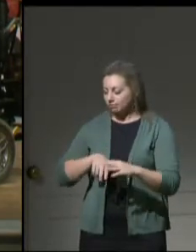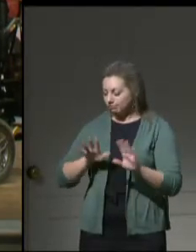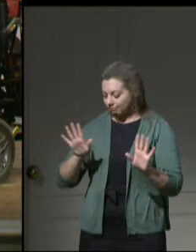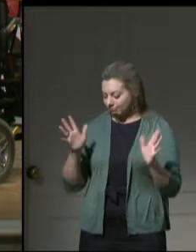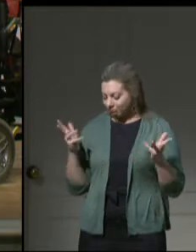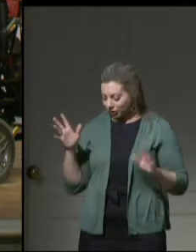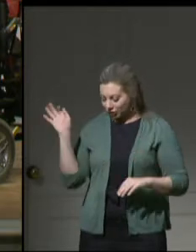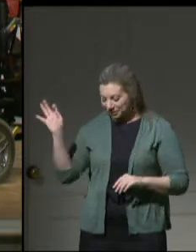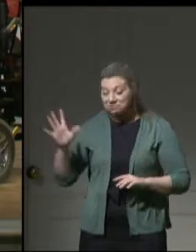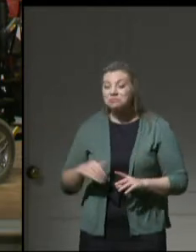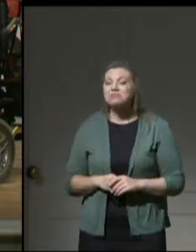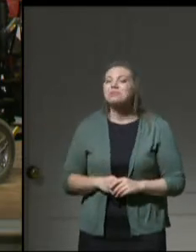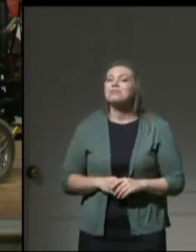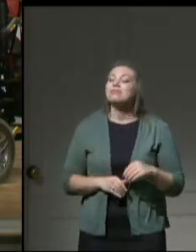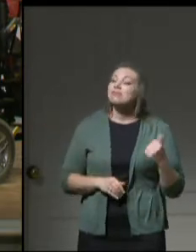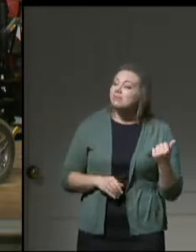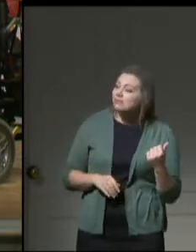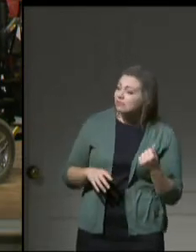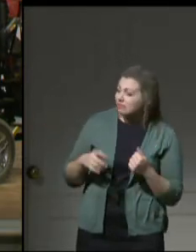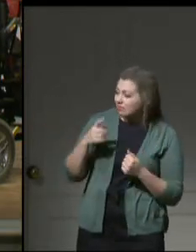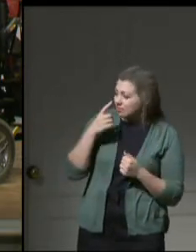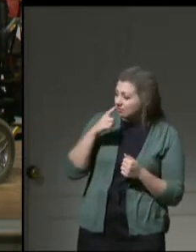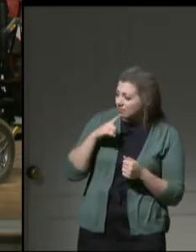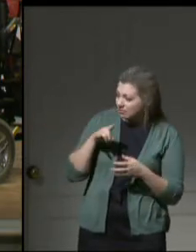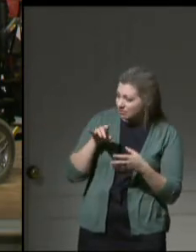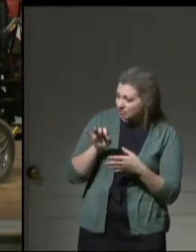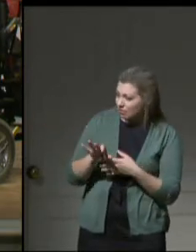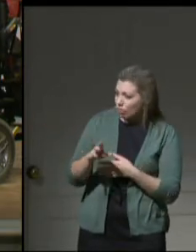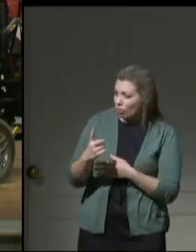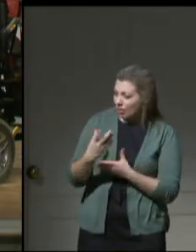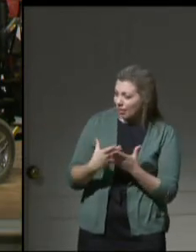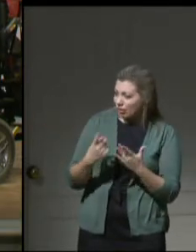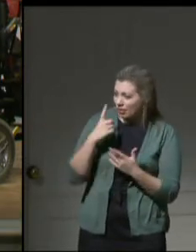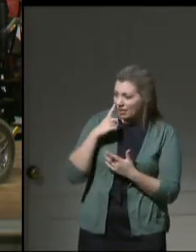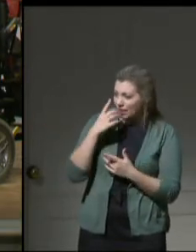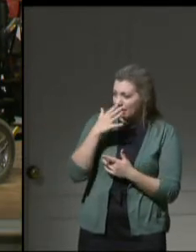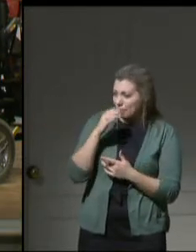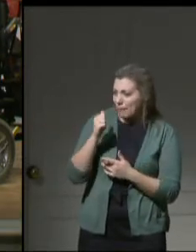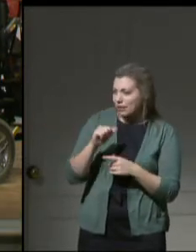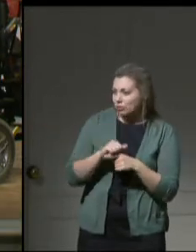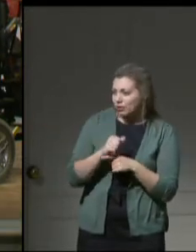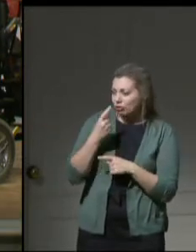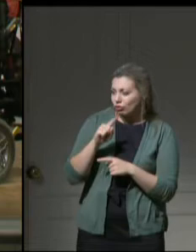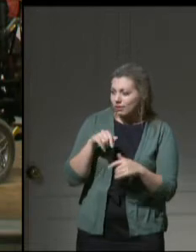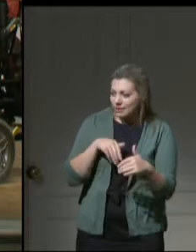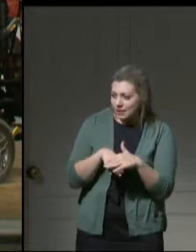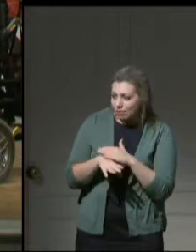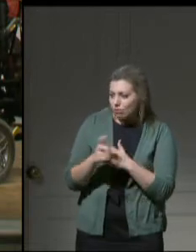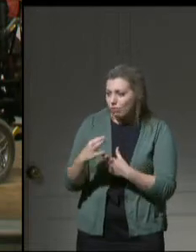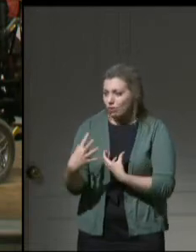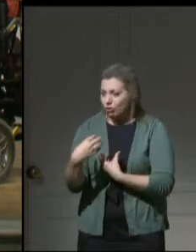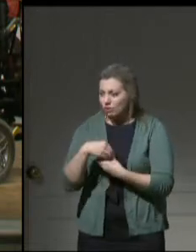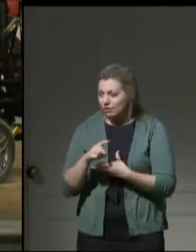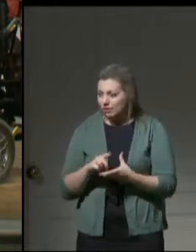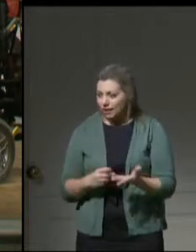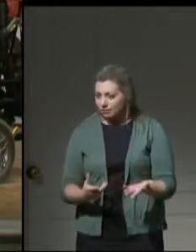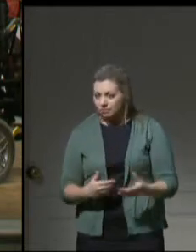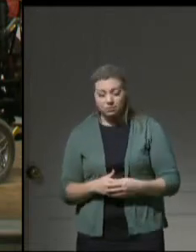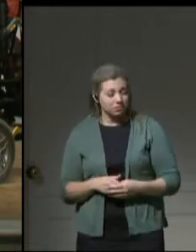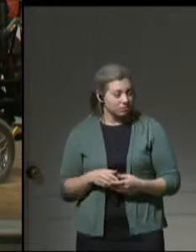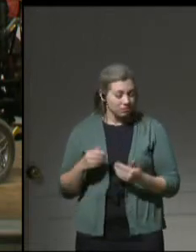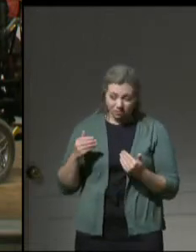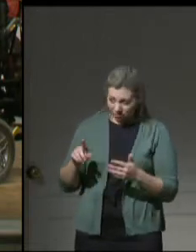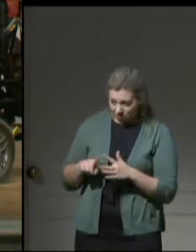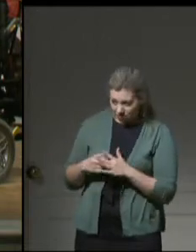Would each of you please list one thing you consider to be a best practice in accessible or inclusive design? Do you want to